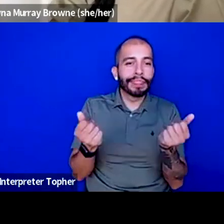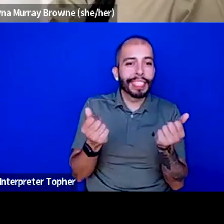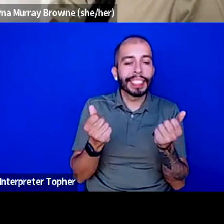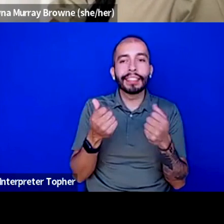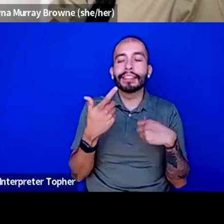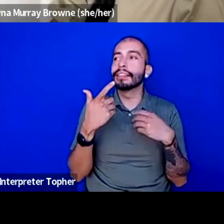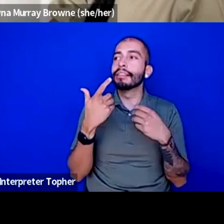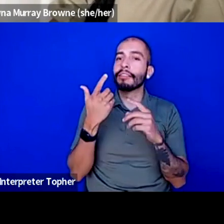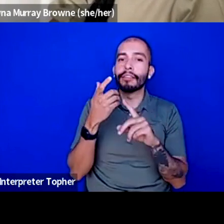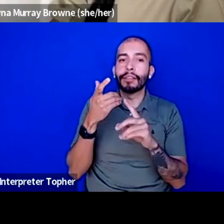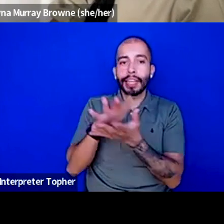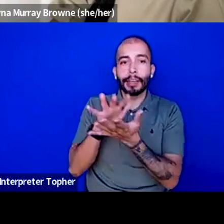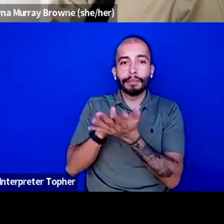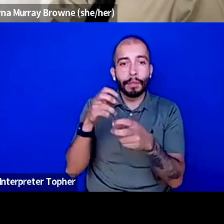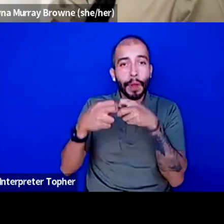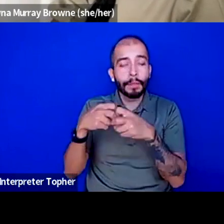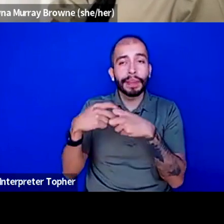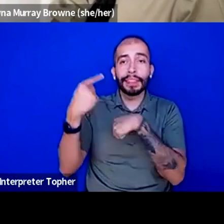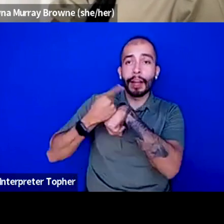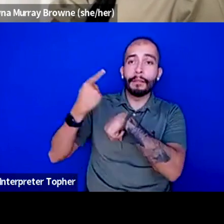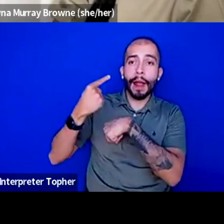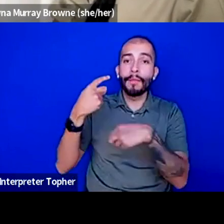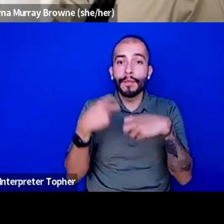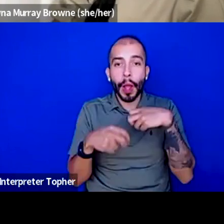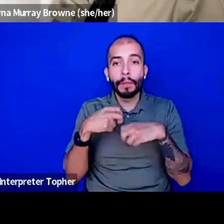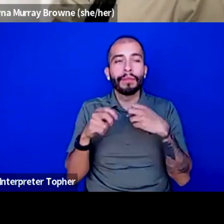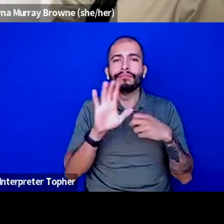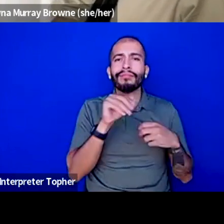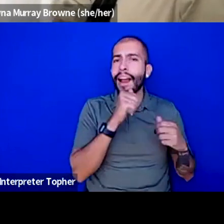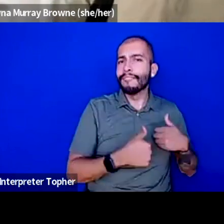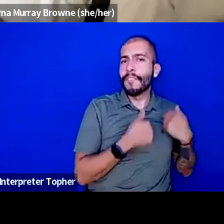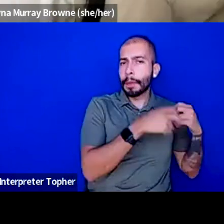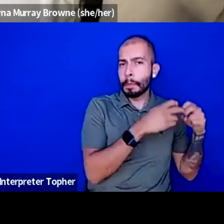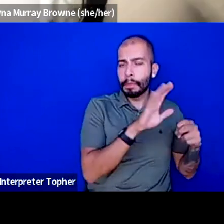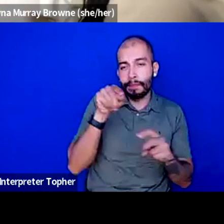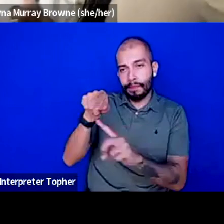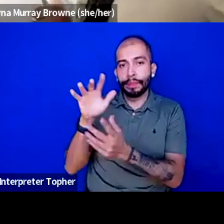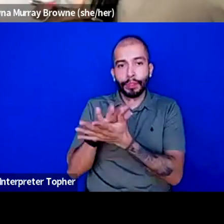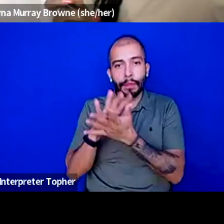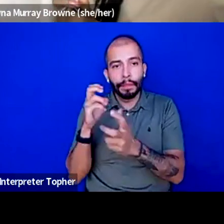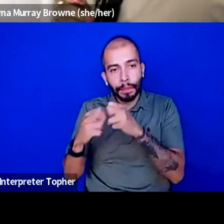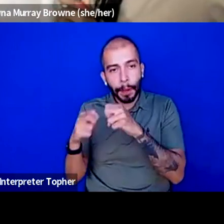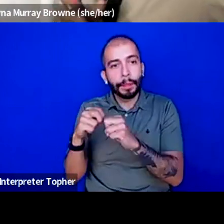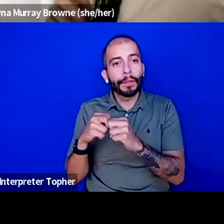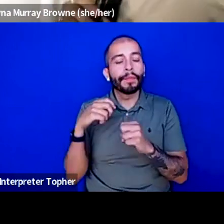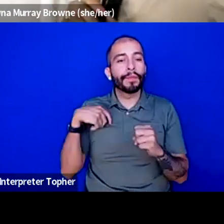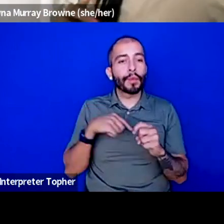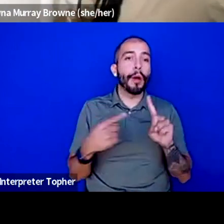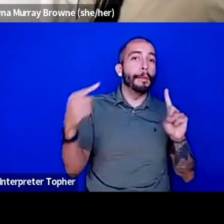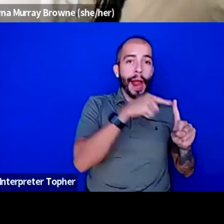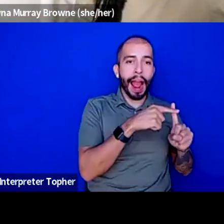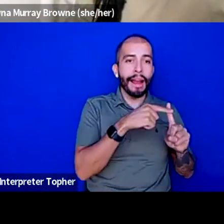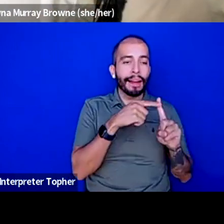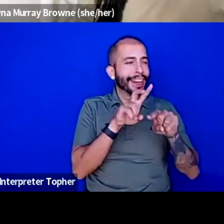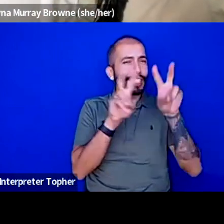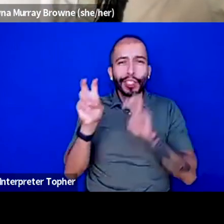problems, and not life problems. So when we come back to what's the issue on some of these calls, ultimately,